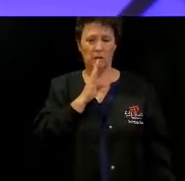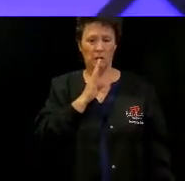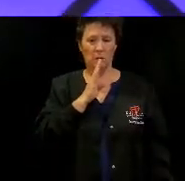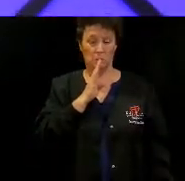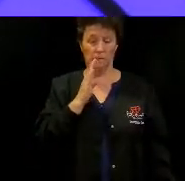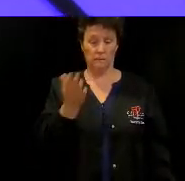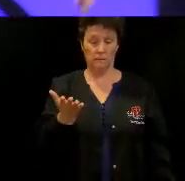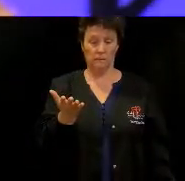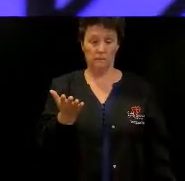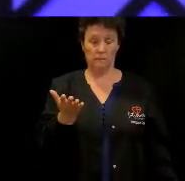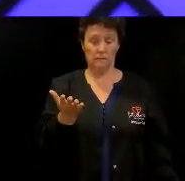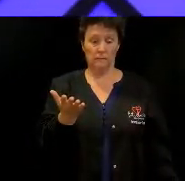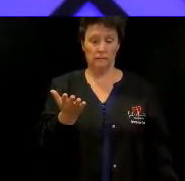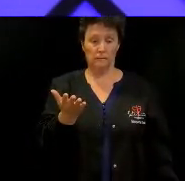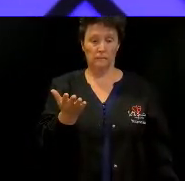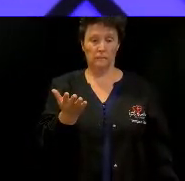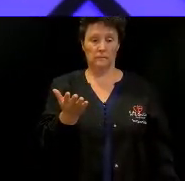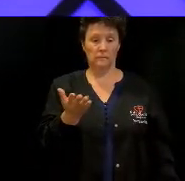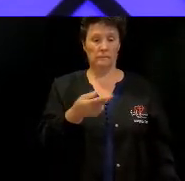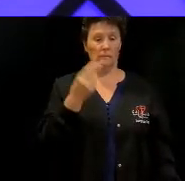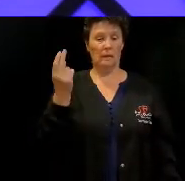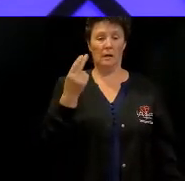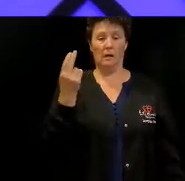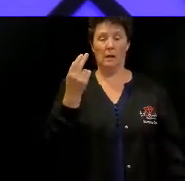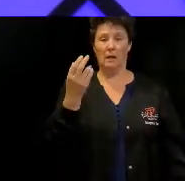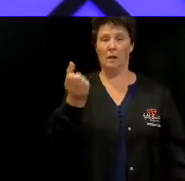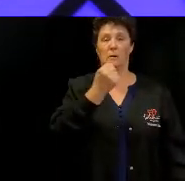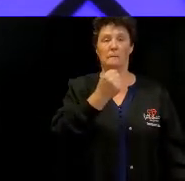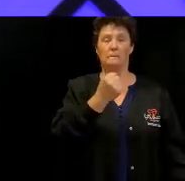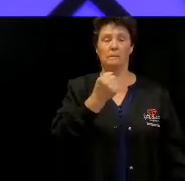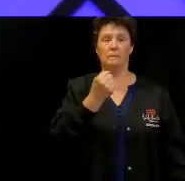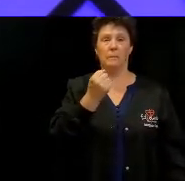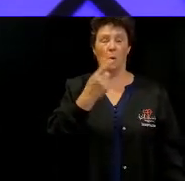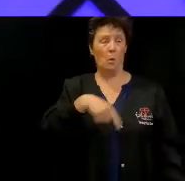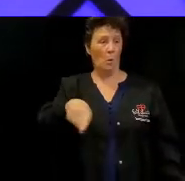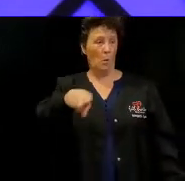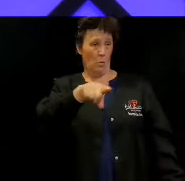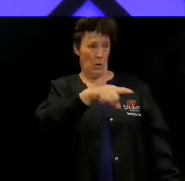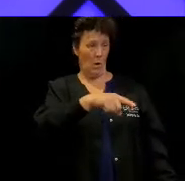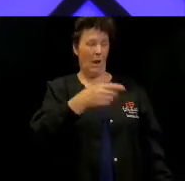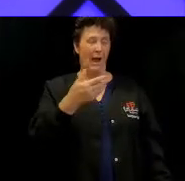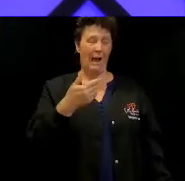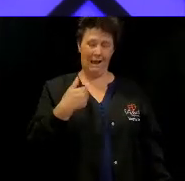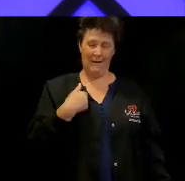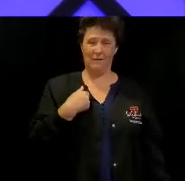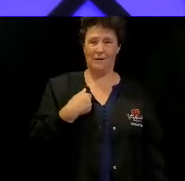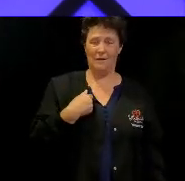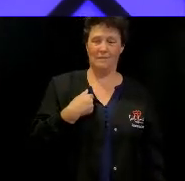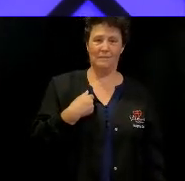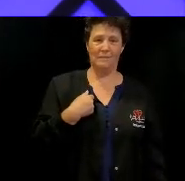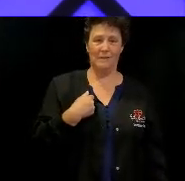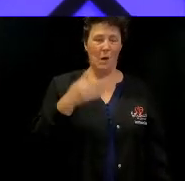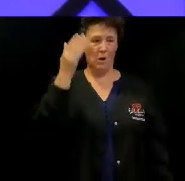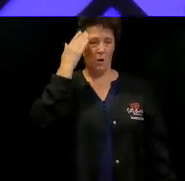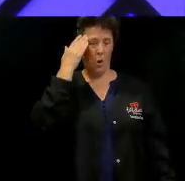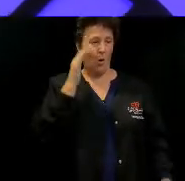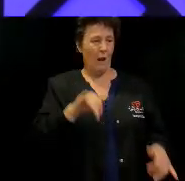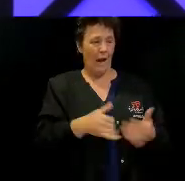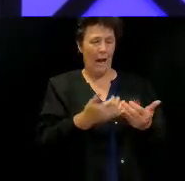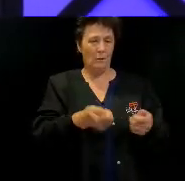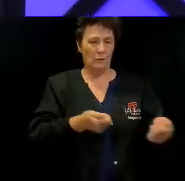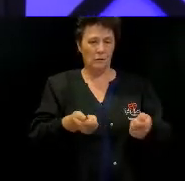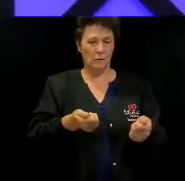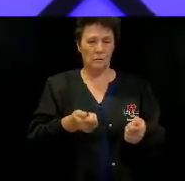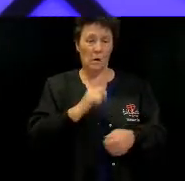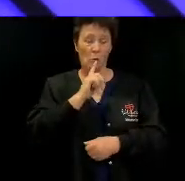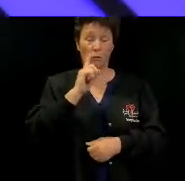Amen. You guys all right? Hallelujah. So we all have to deal with it one time or the other, but our response